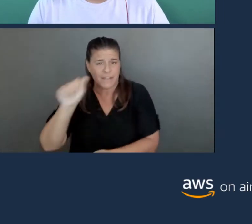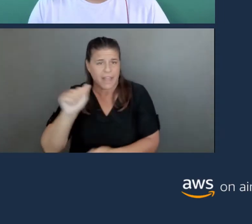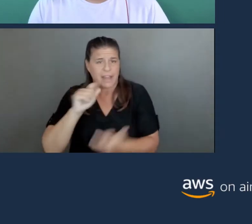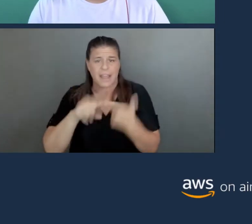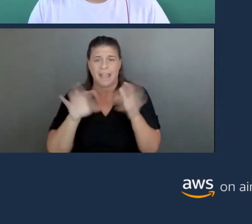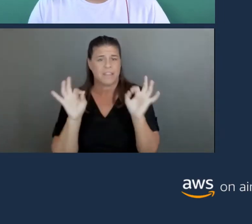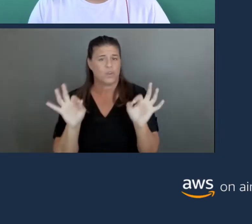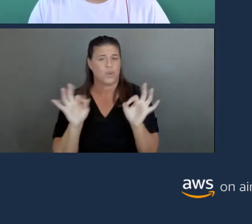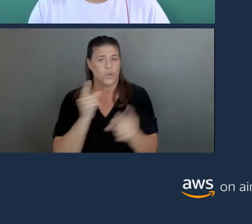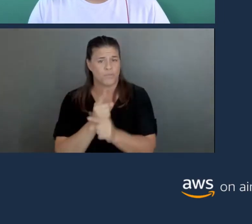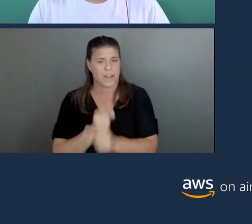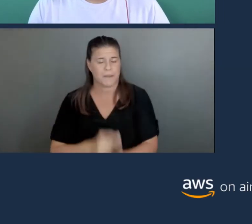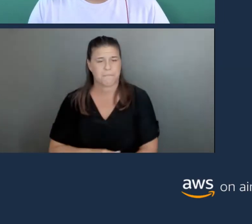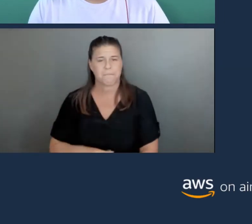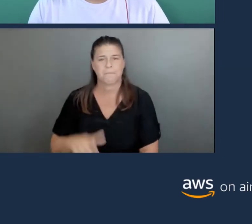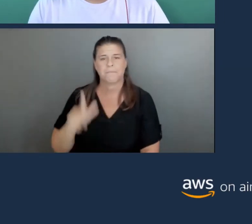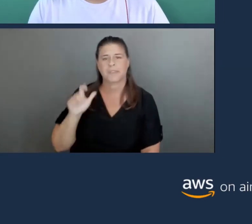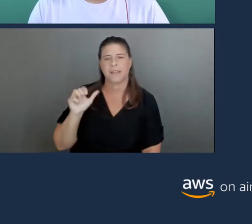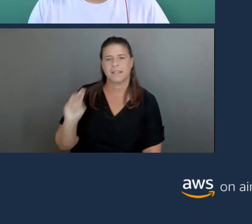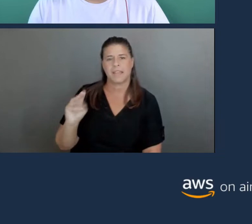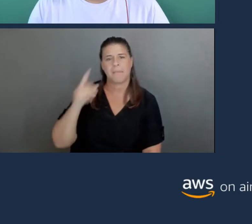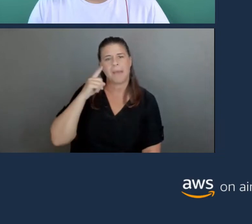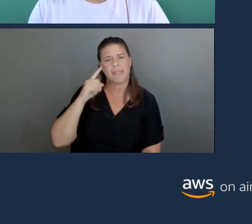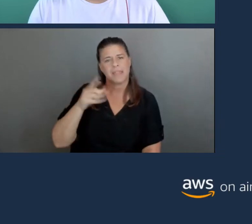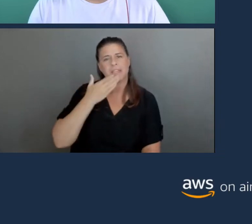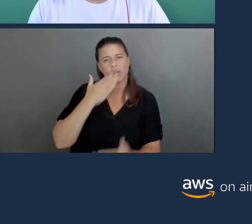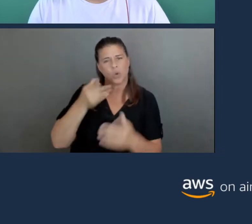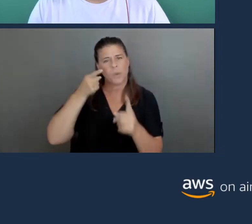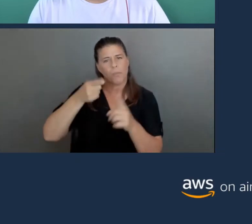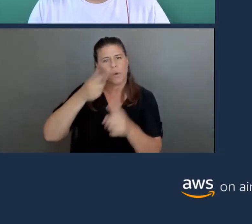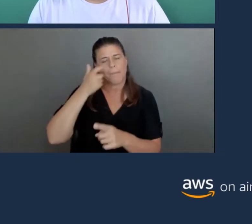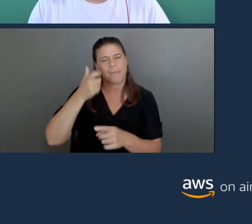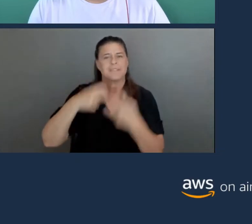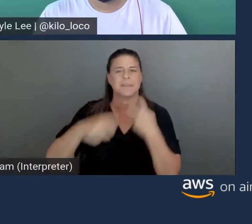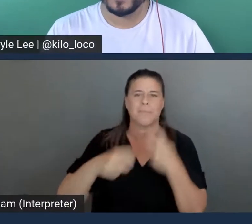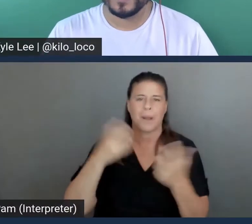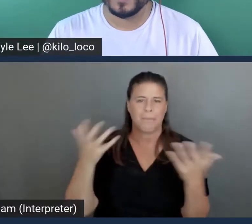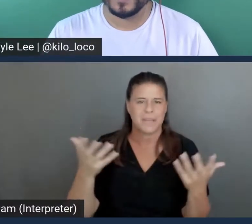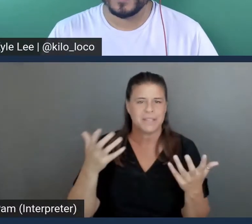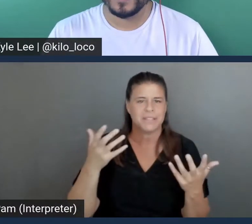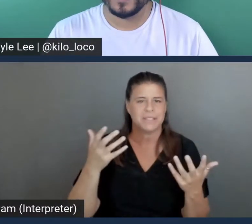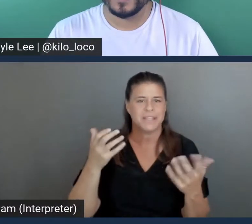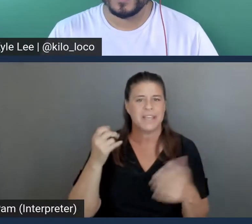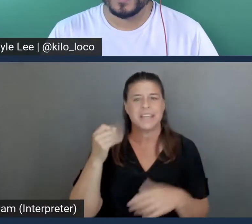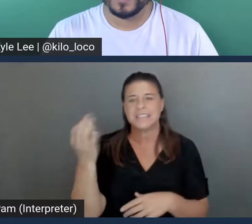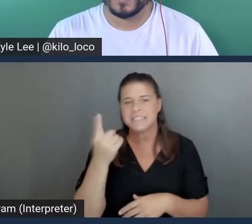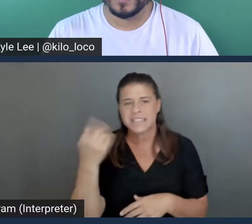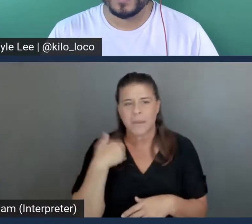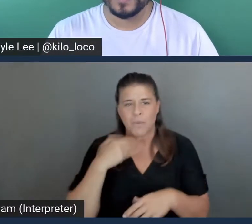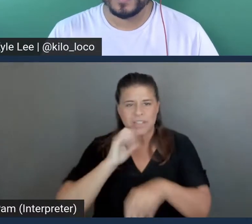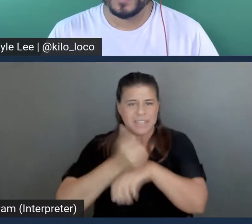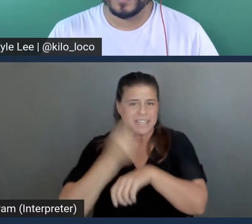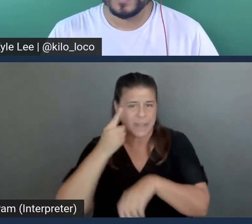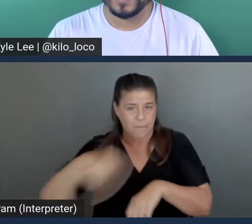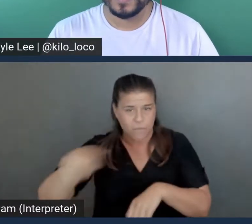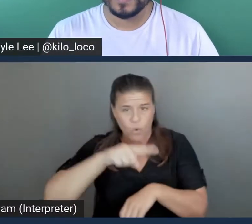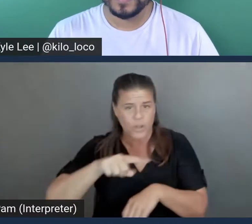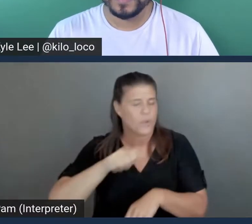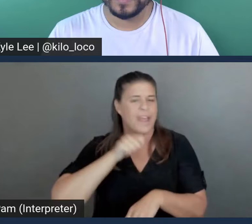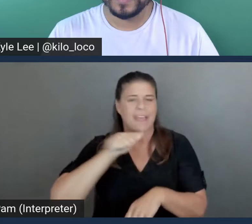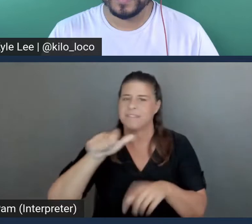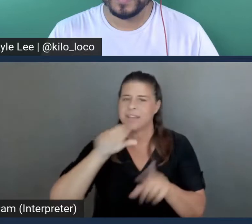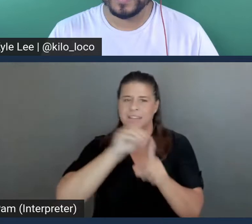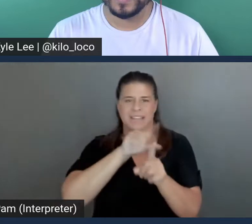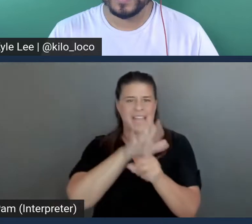right? And I think that's a very good point, because the problem is if someone puts those together for you and doesn't